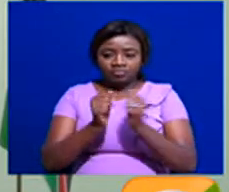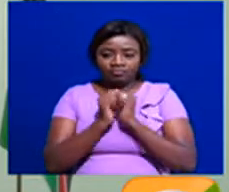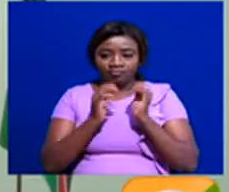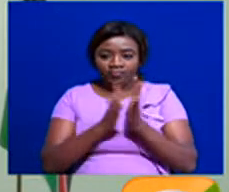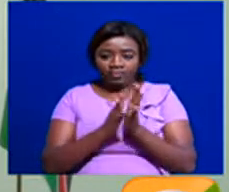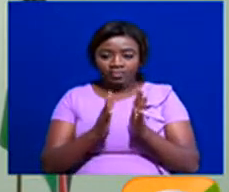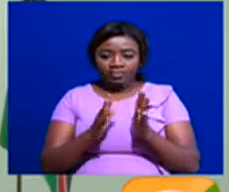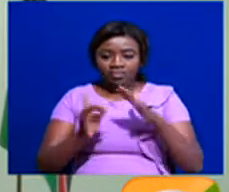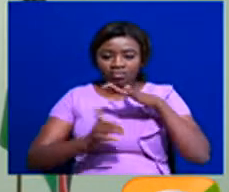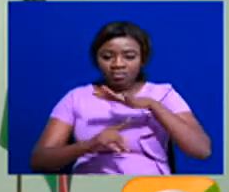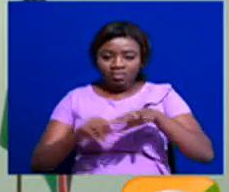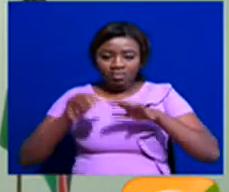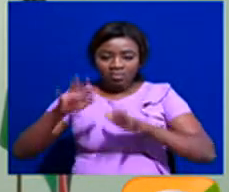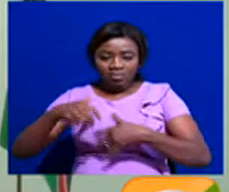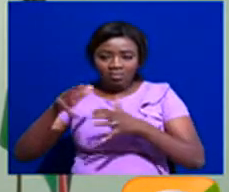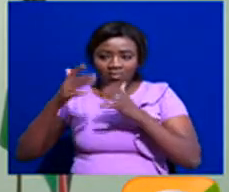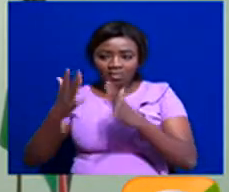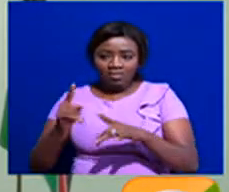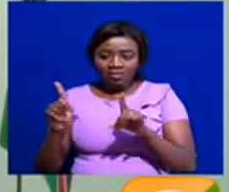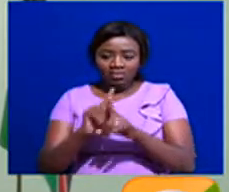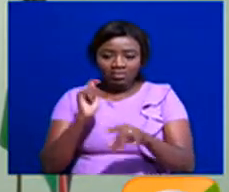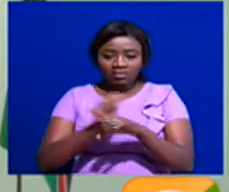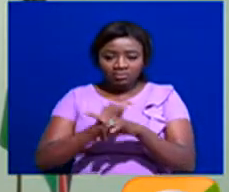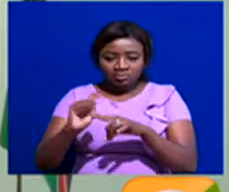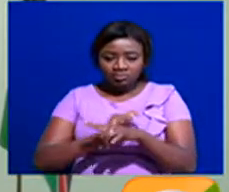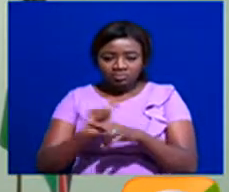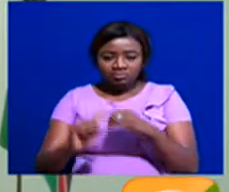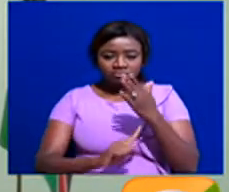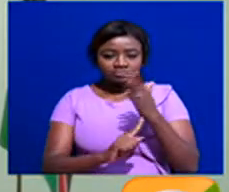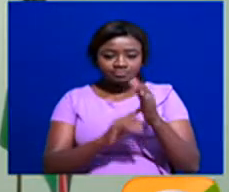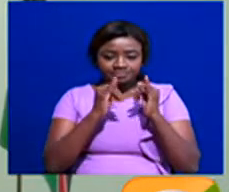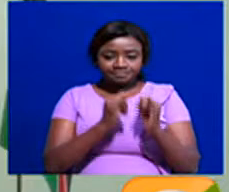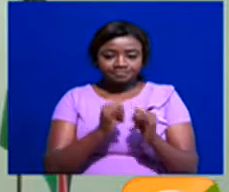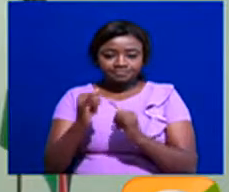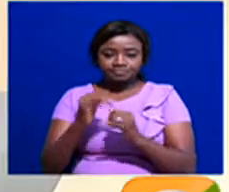are now training farmers on modern methods of farming.